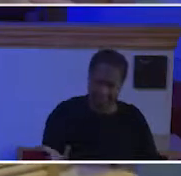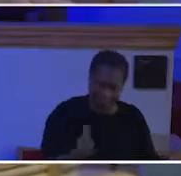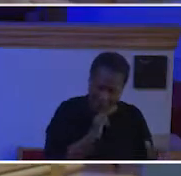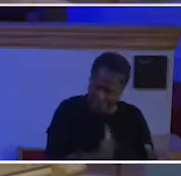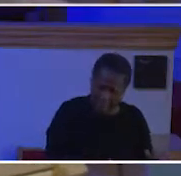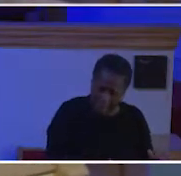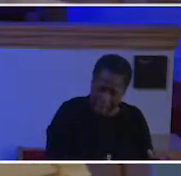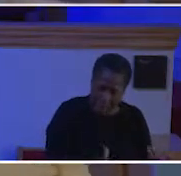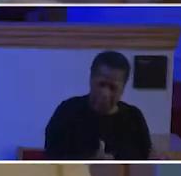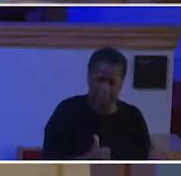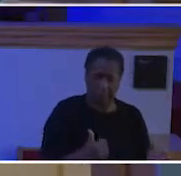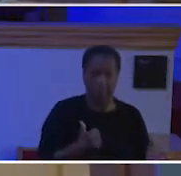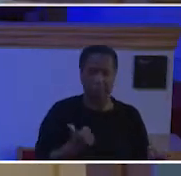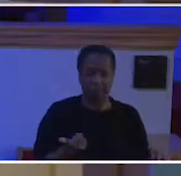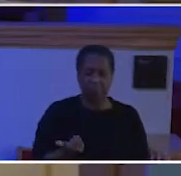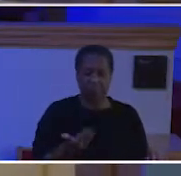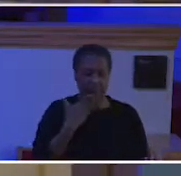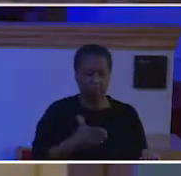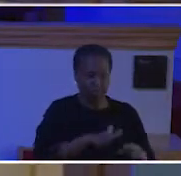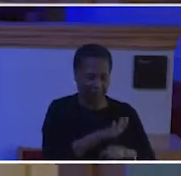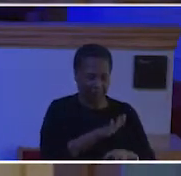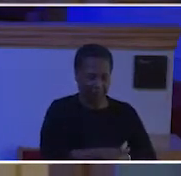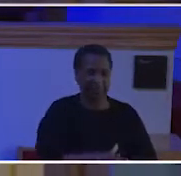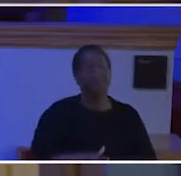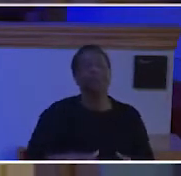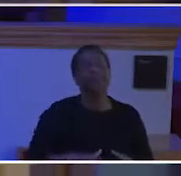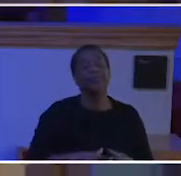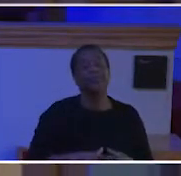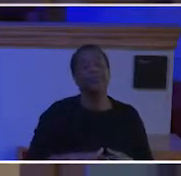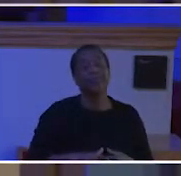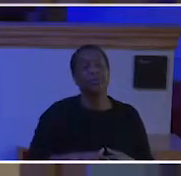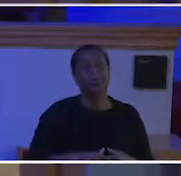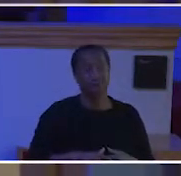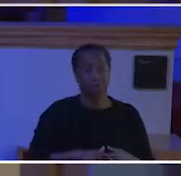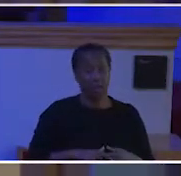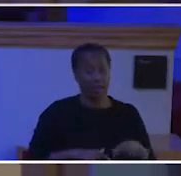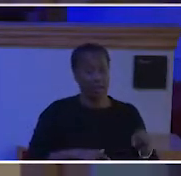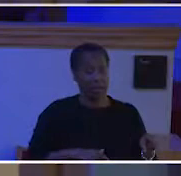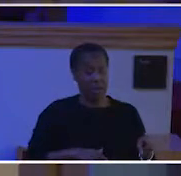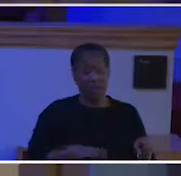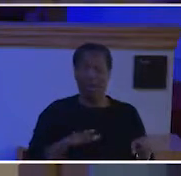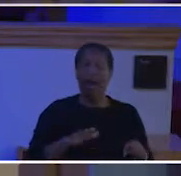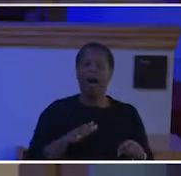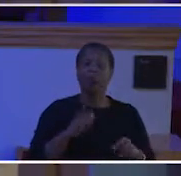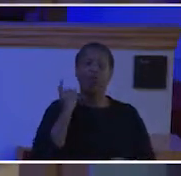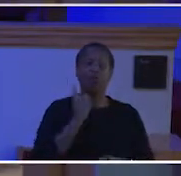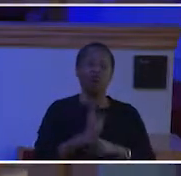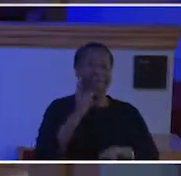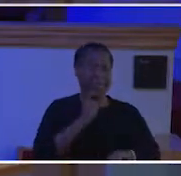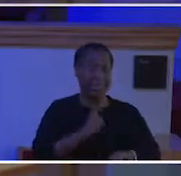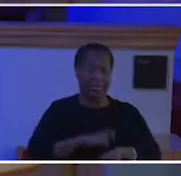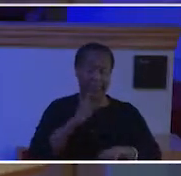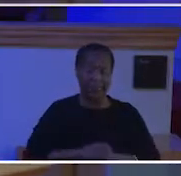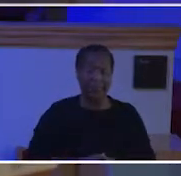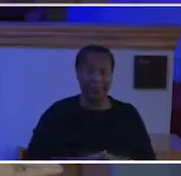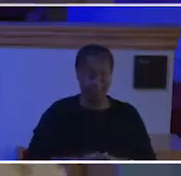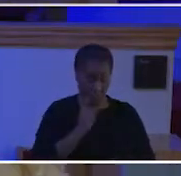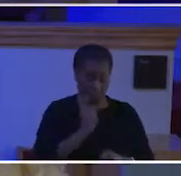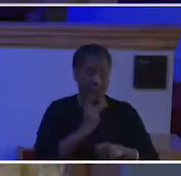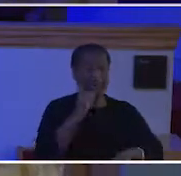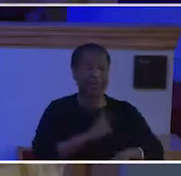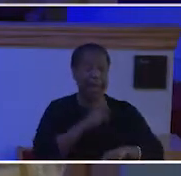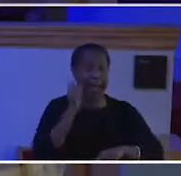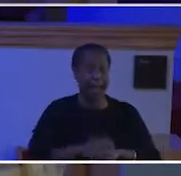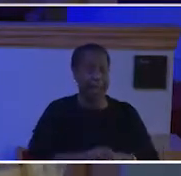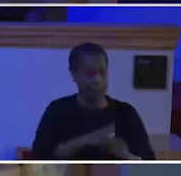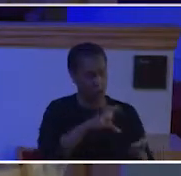a taste of being burned. It was at the right time that